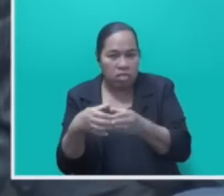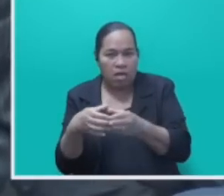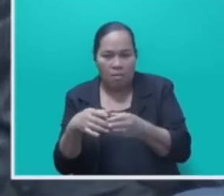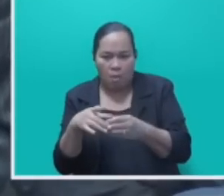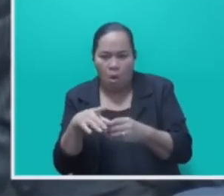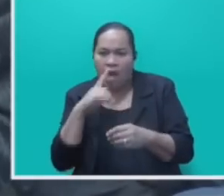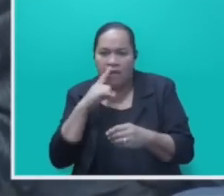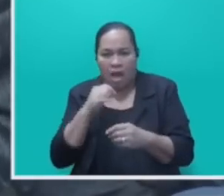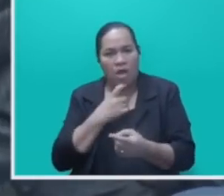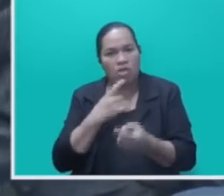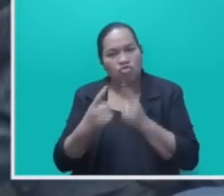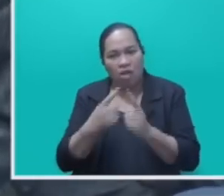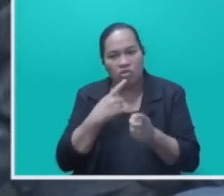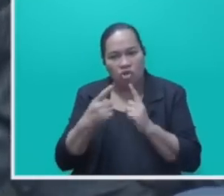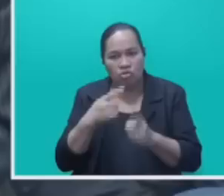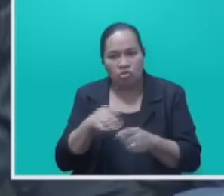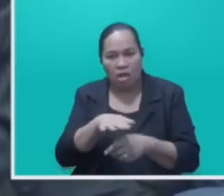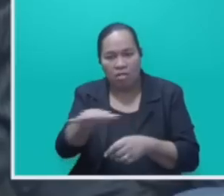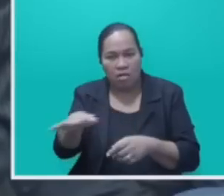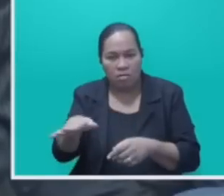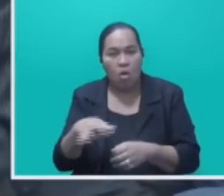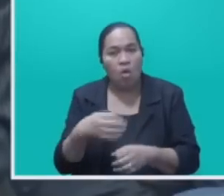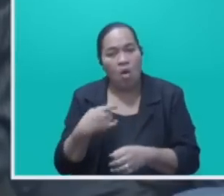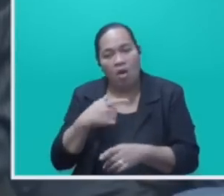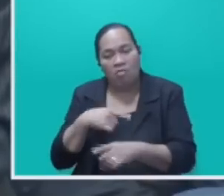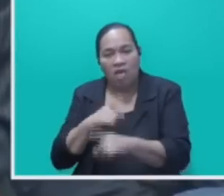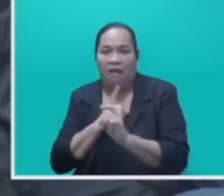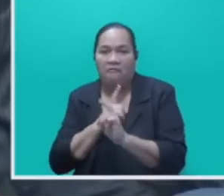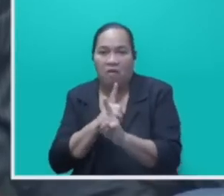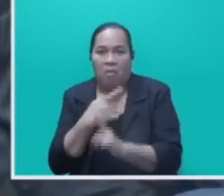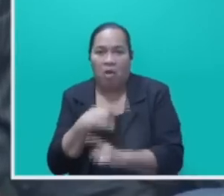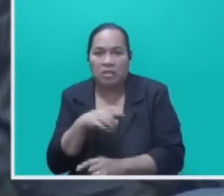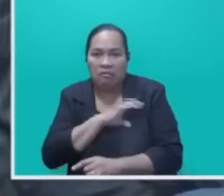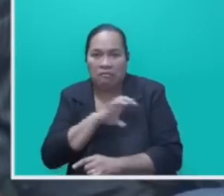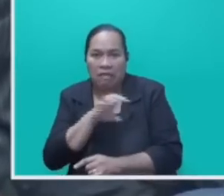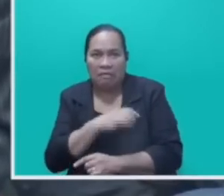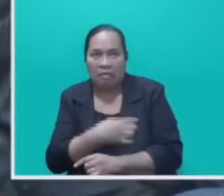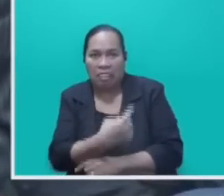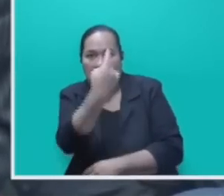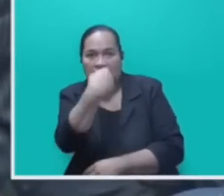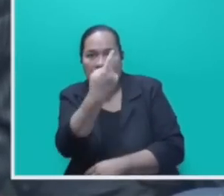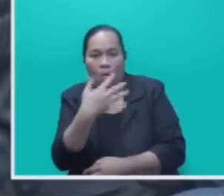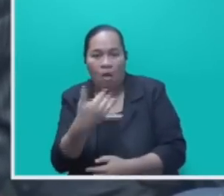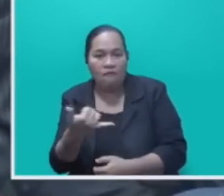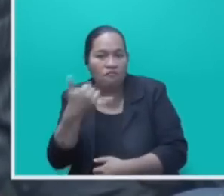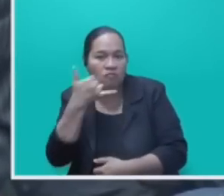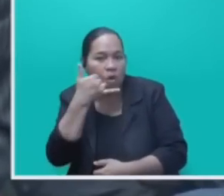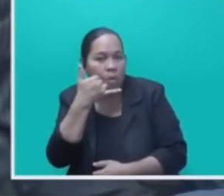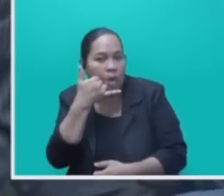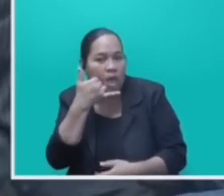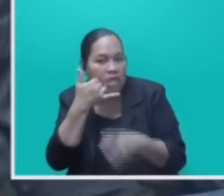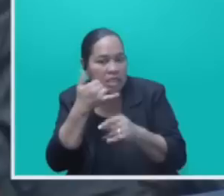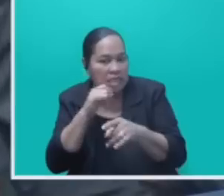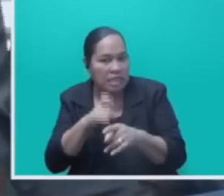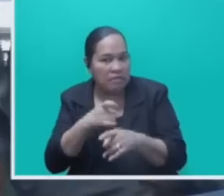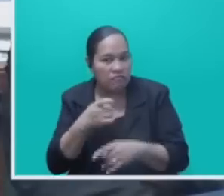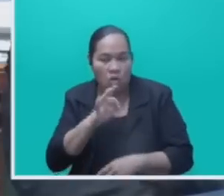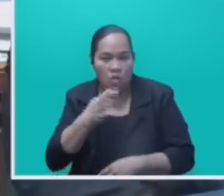daily instructions which are only followed because of the fear of threats of phone tapping and victimization.